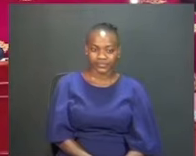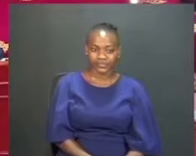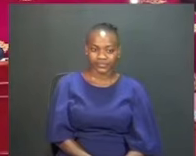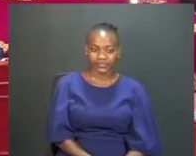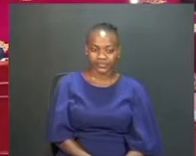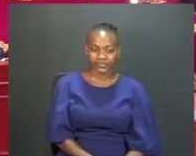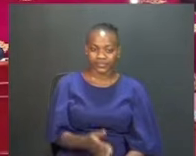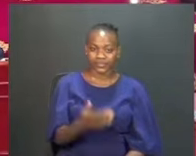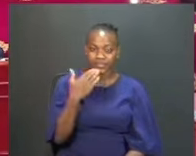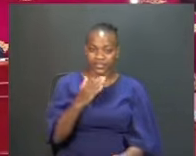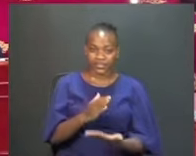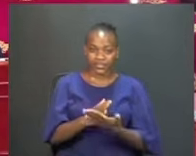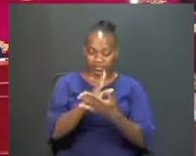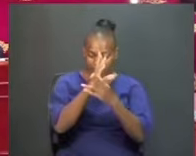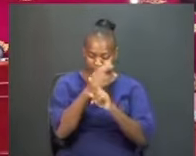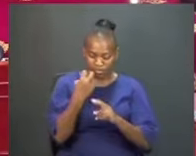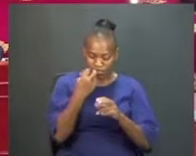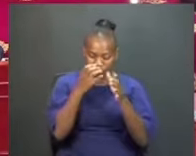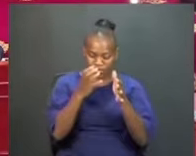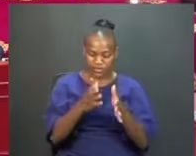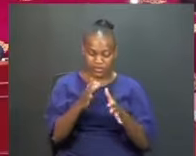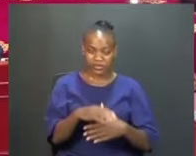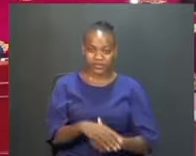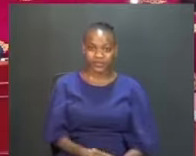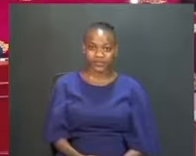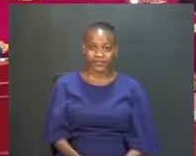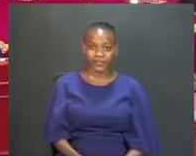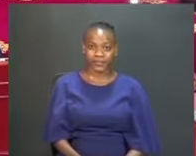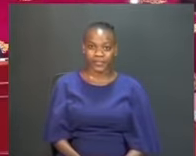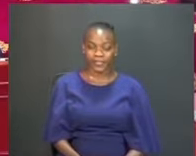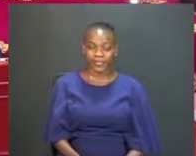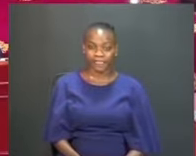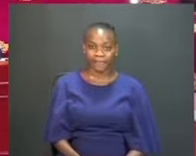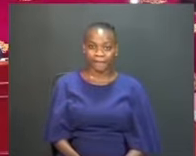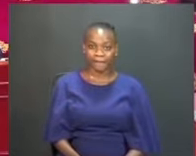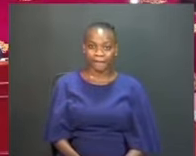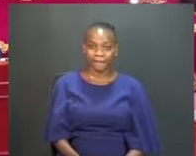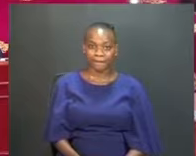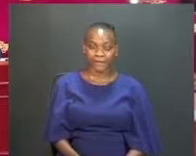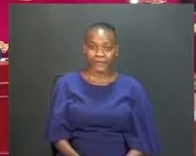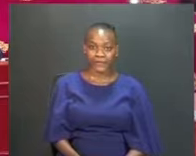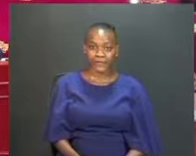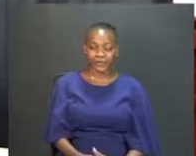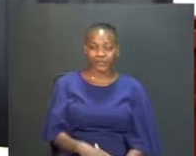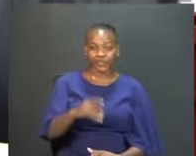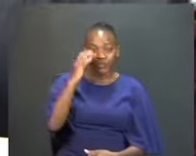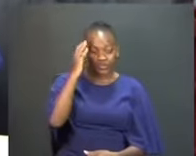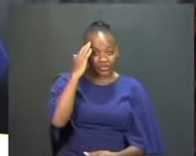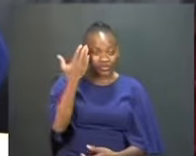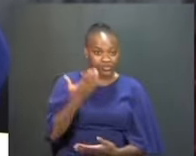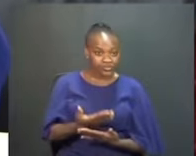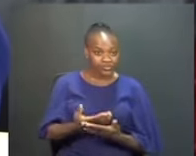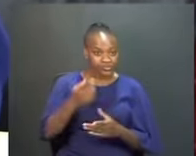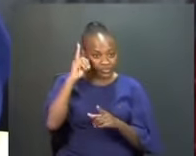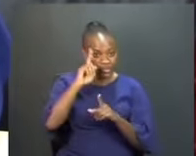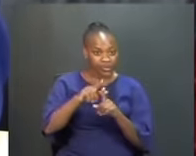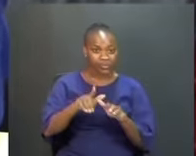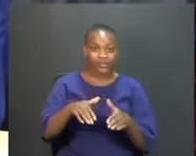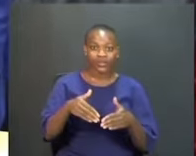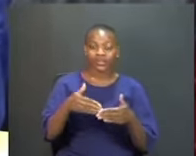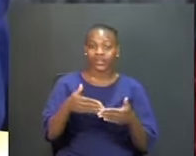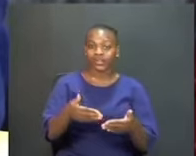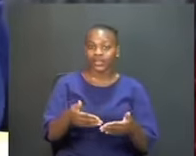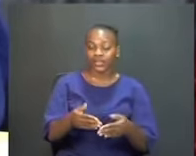Thank you, Right Honourable Speaker. Madam Speaker, as you know, the lease was presented indeed in the 8th